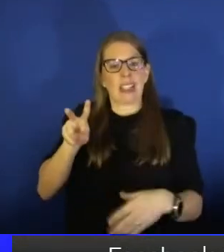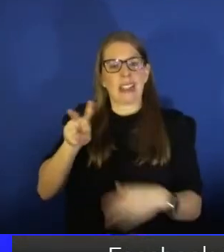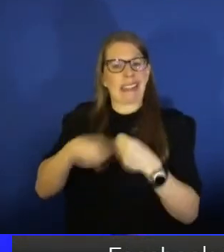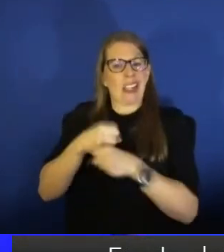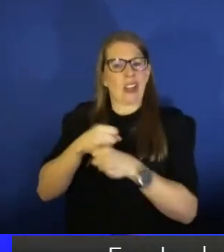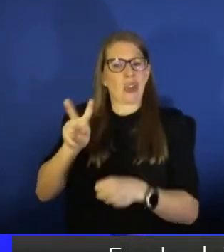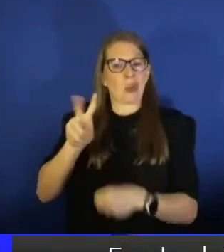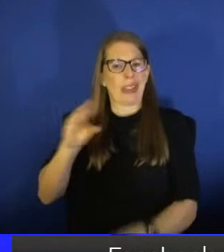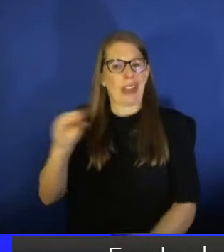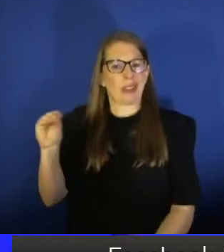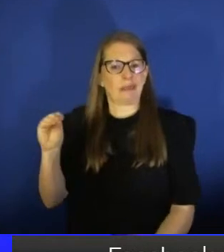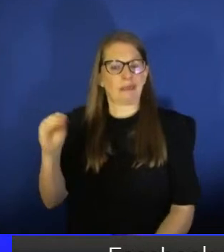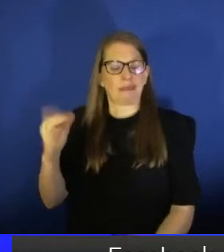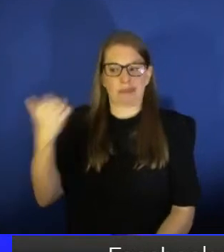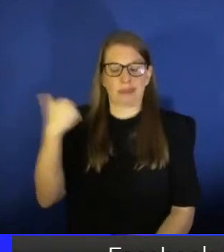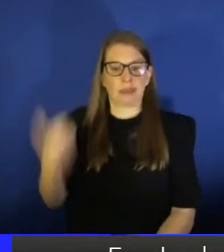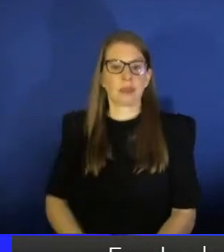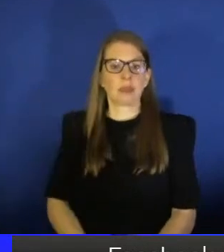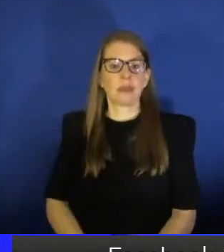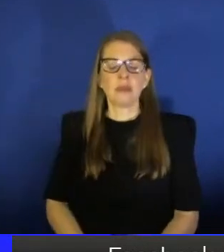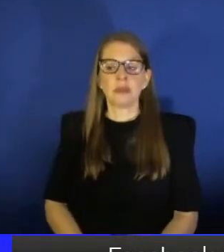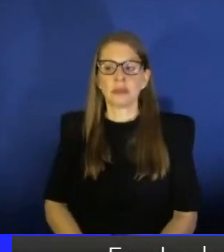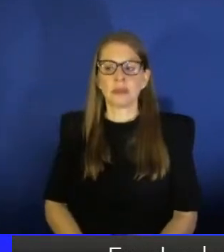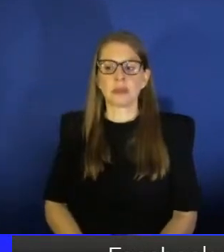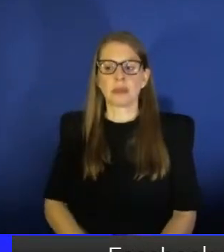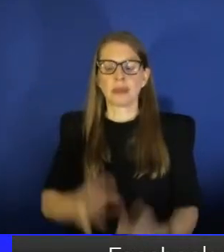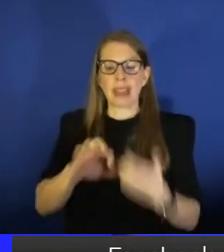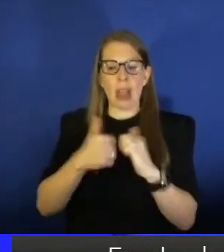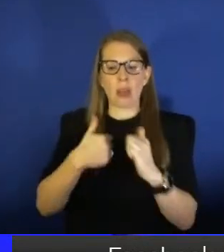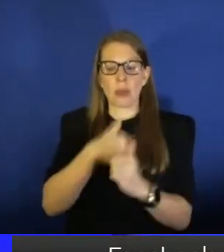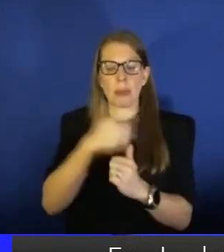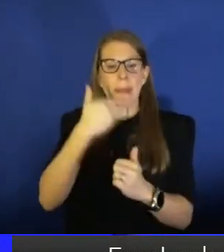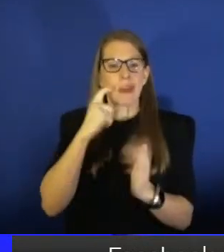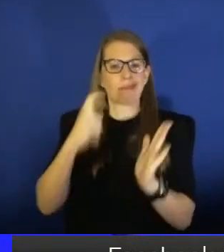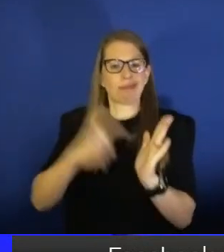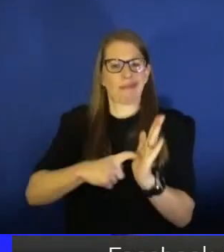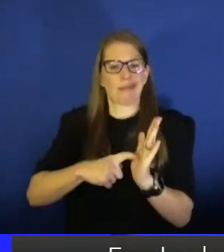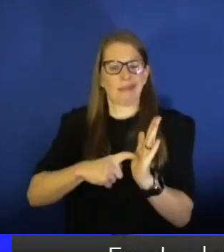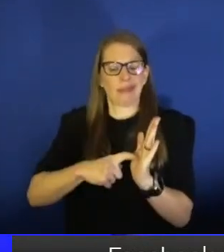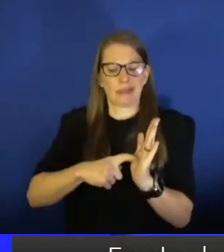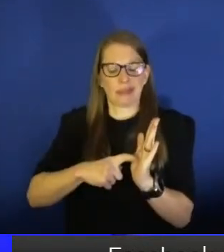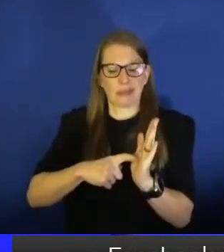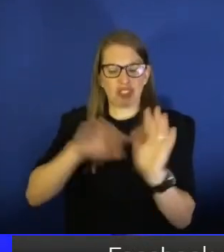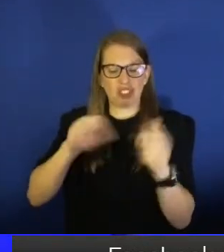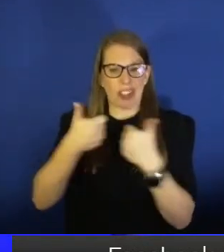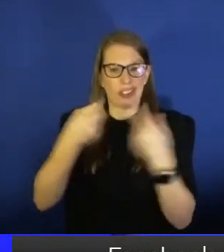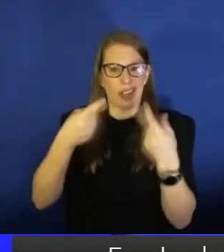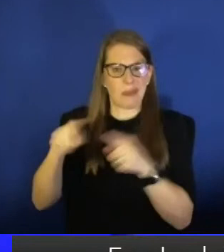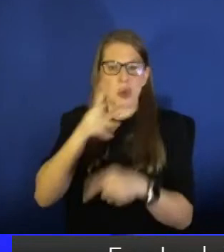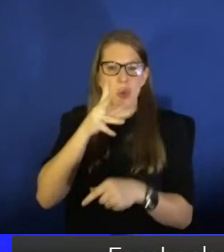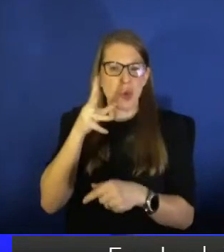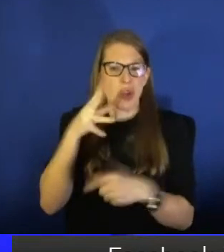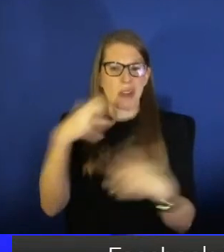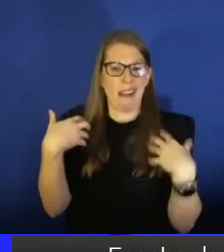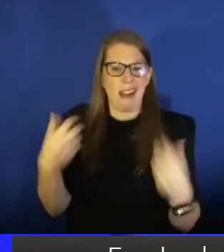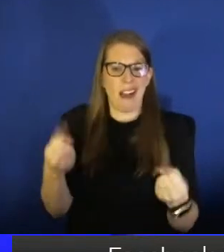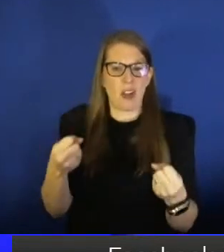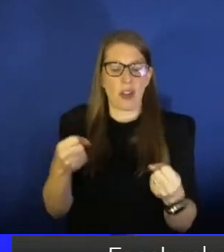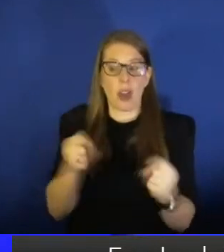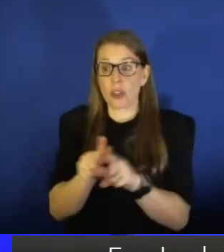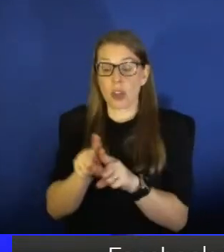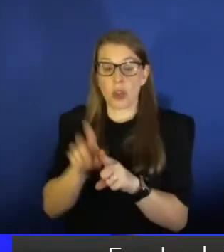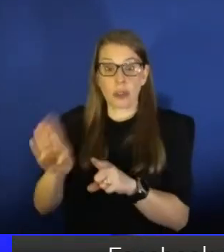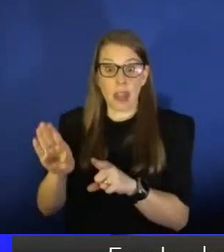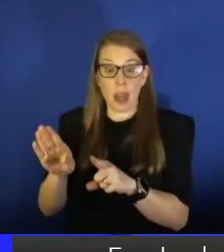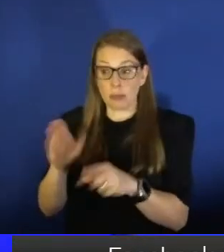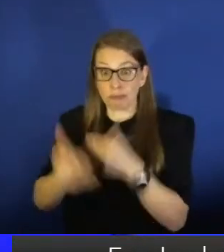question, how do we better identify some of the challenges in rural health and rural health status? What's the